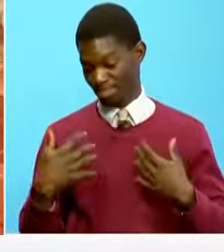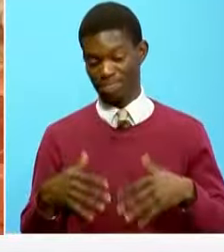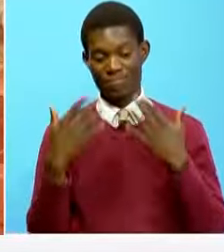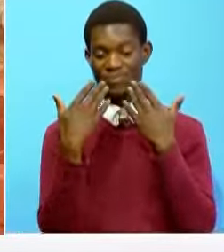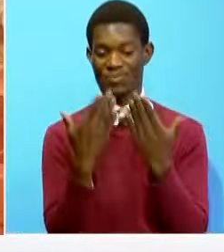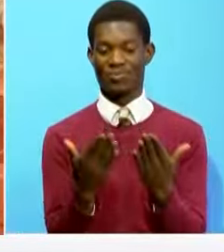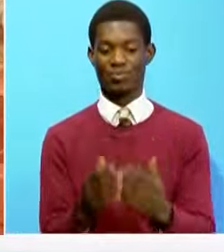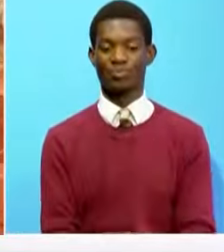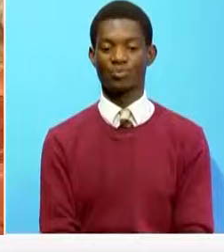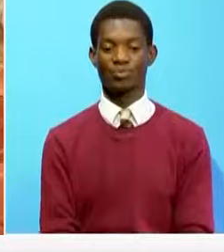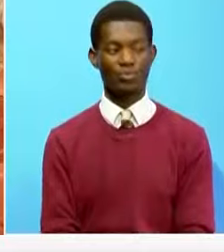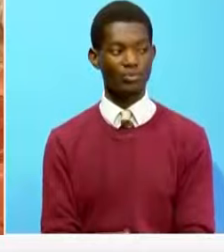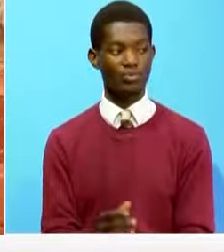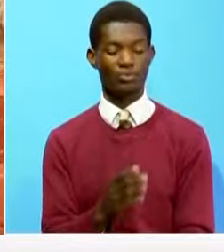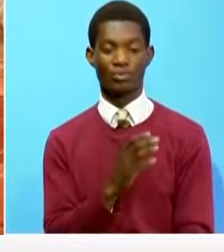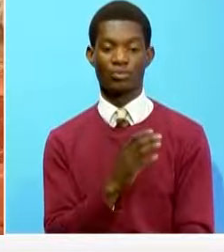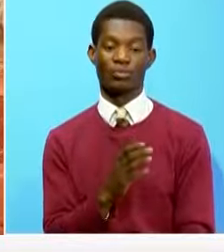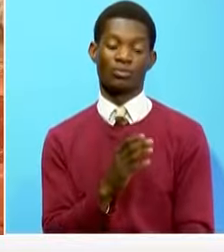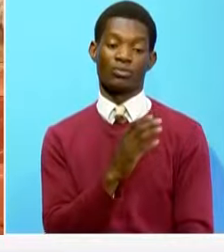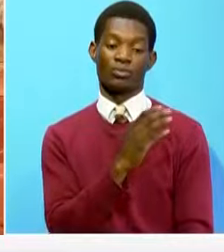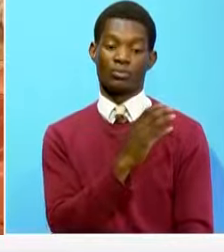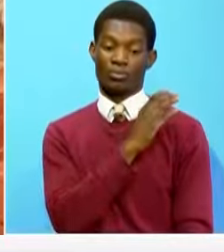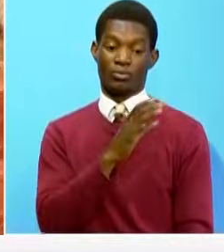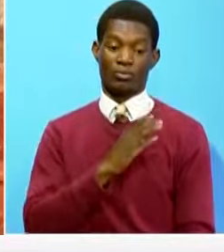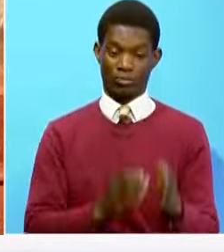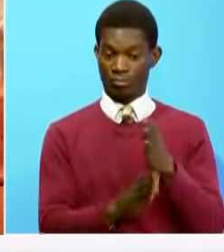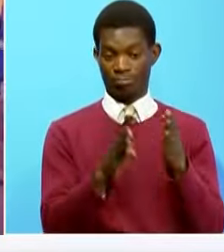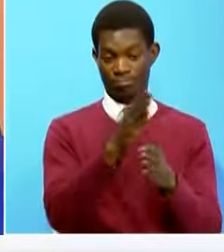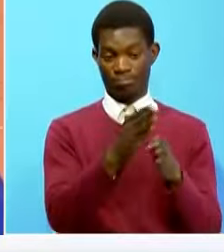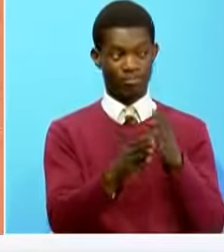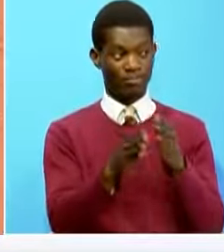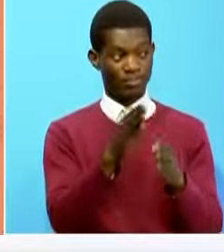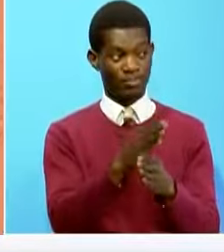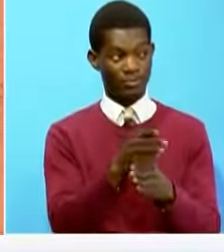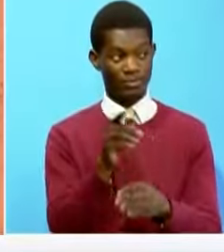the contractor gave an update on the works.